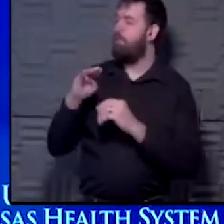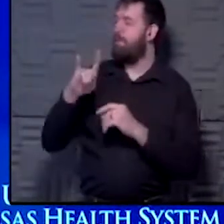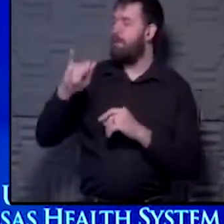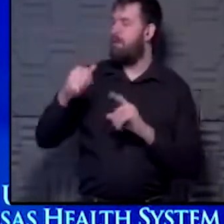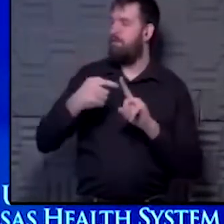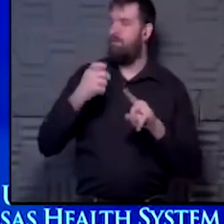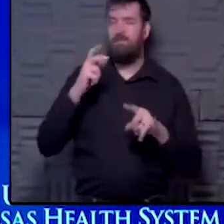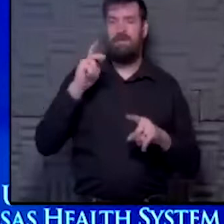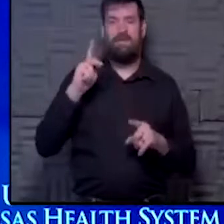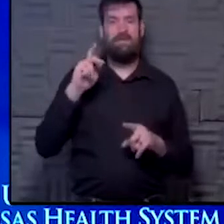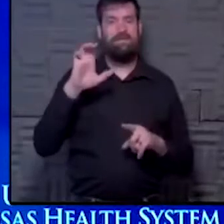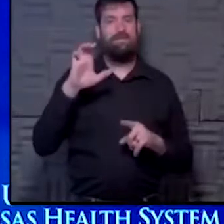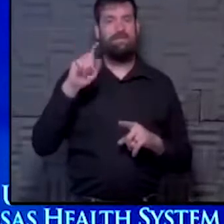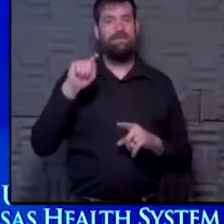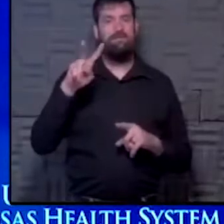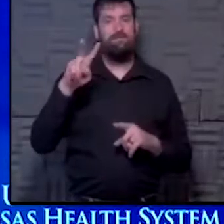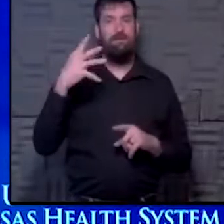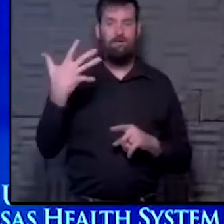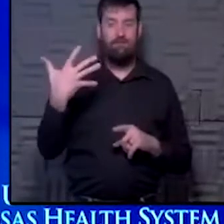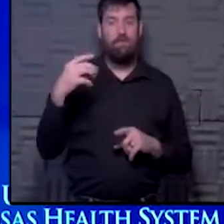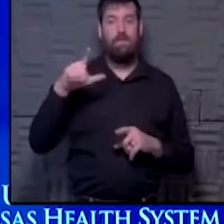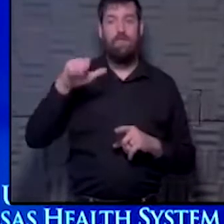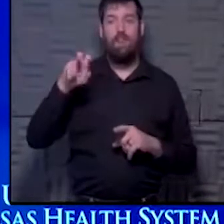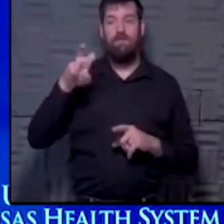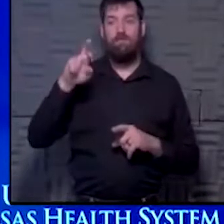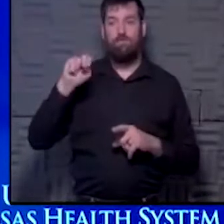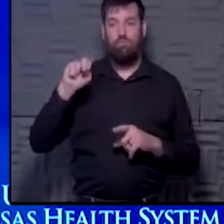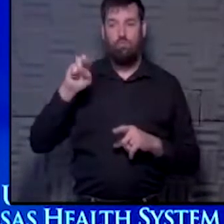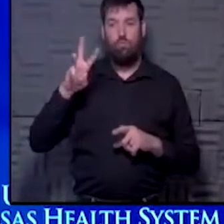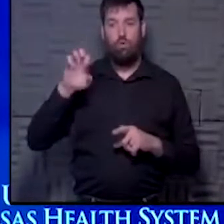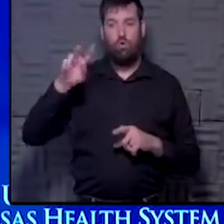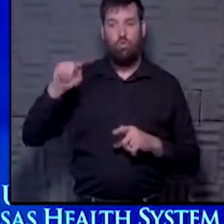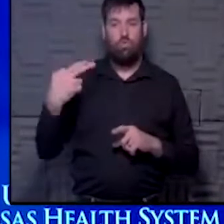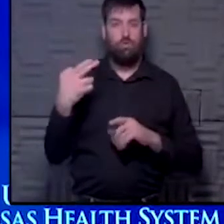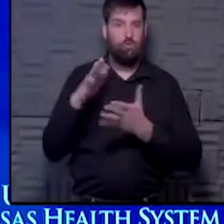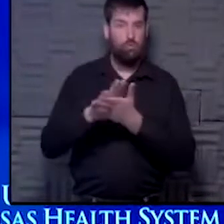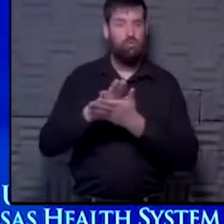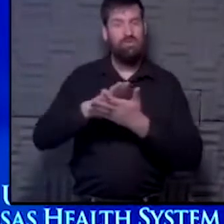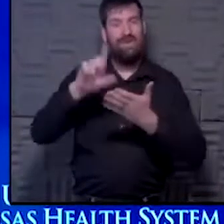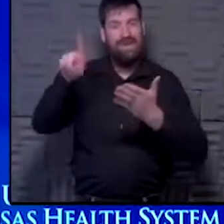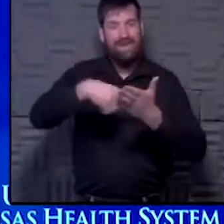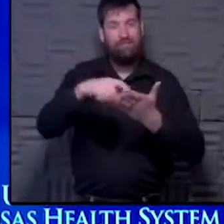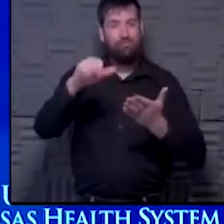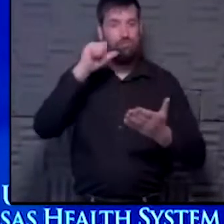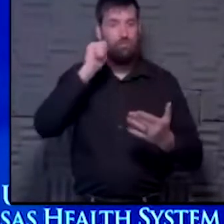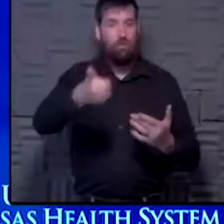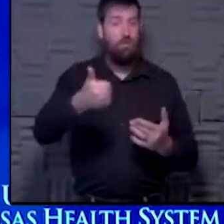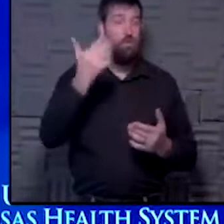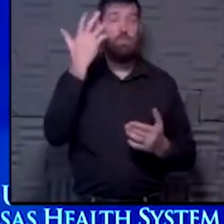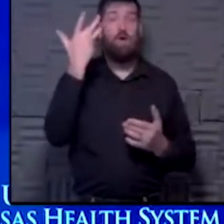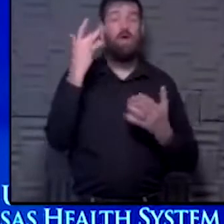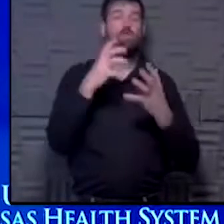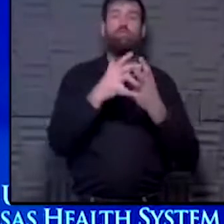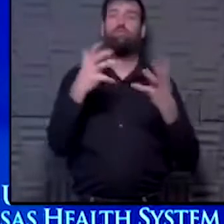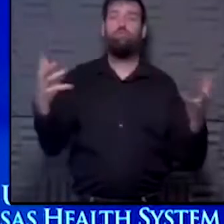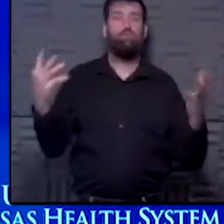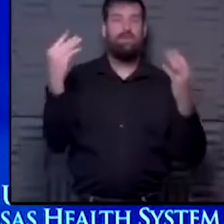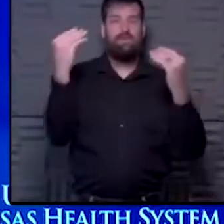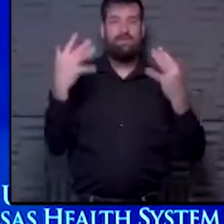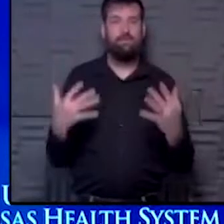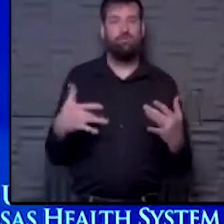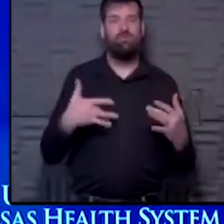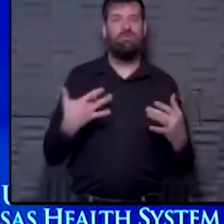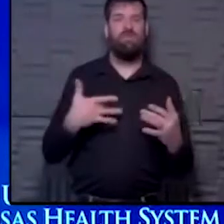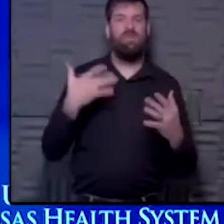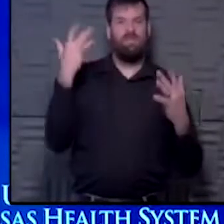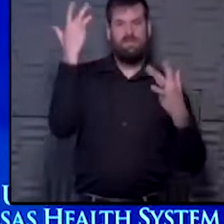from KCTV5. They say the Leavenworth School District has canceled classes for tomorrow because too many of their teachers are feeling